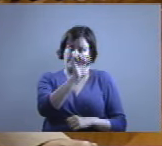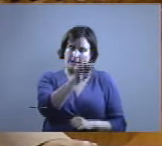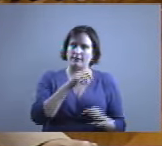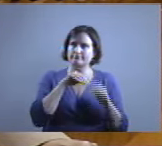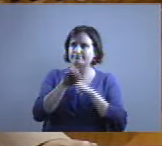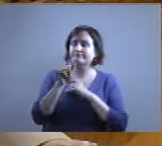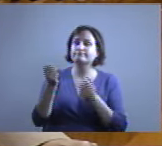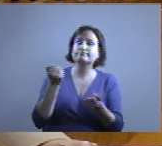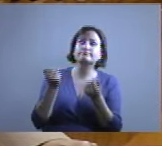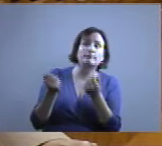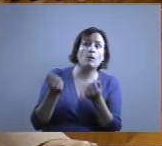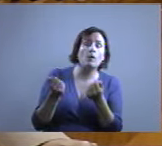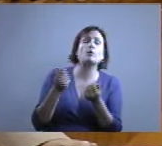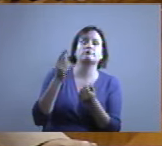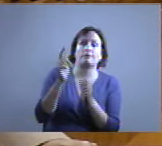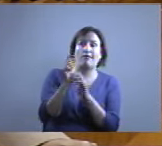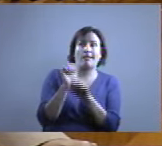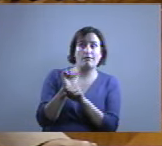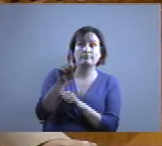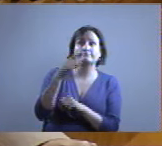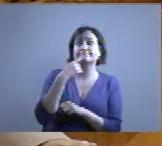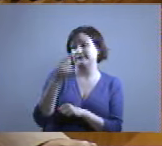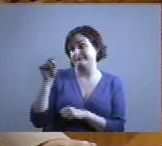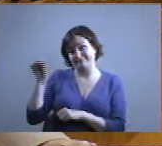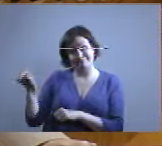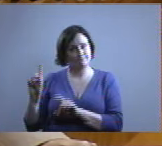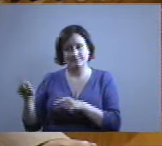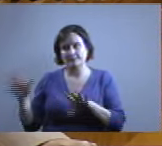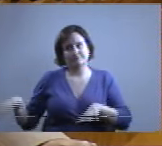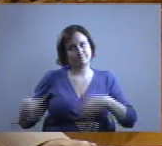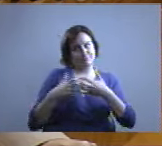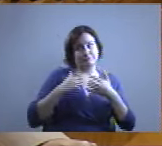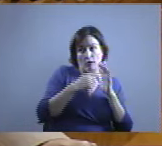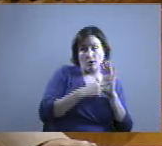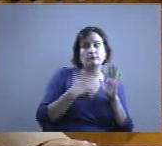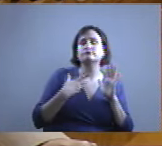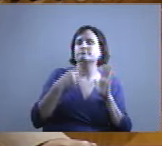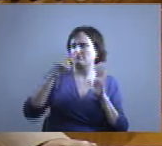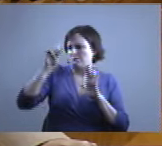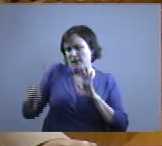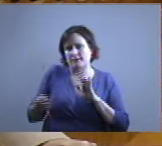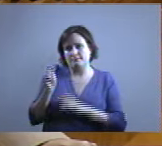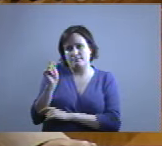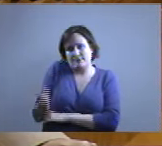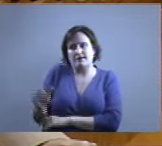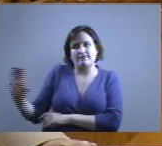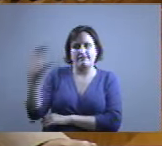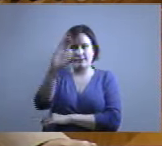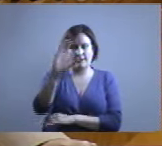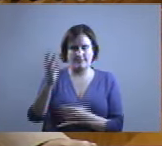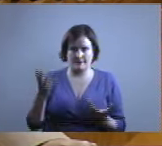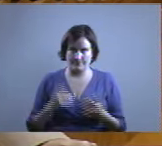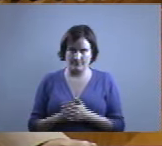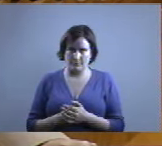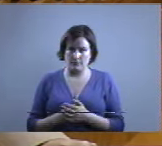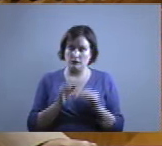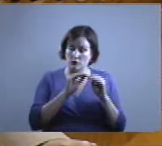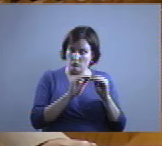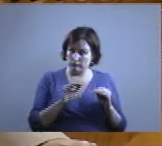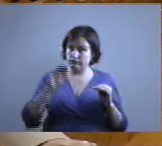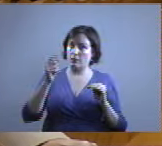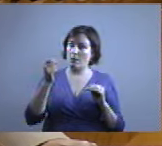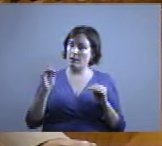impose a fine against those employers who refuse to abide by the law. The increase in these fines cannot be viewed as